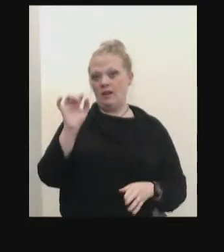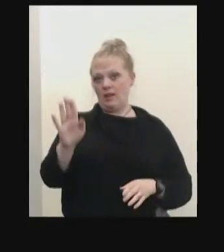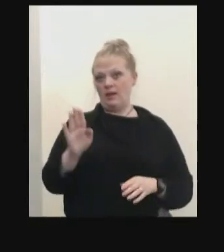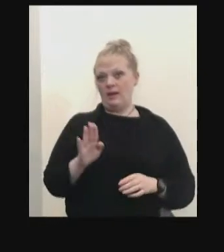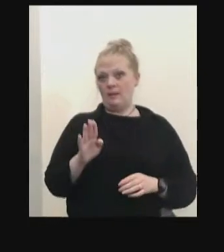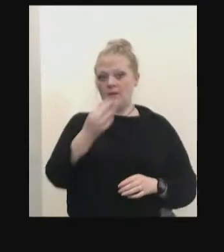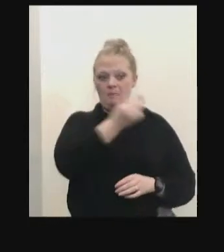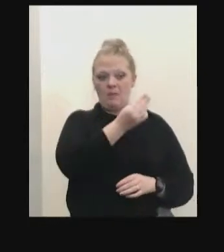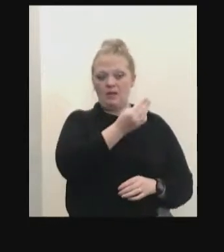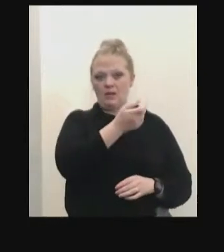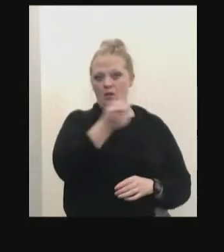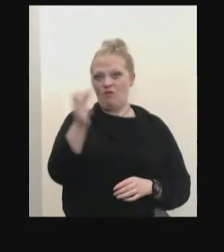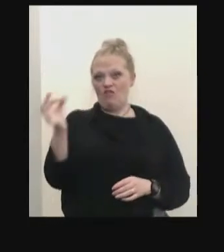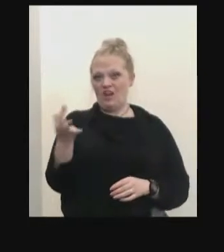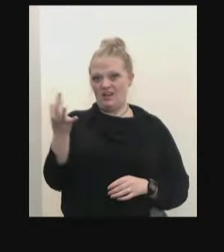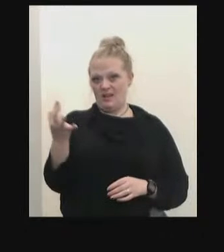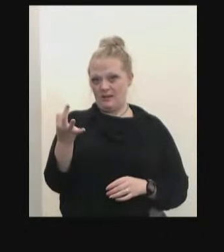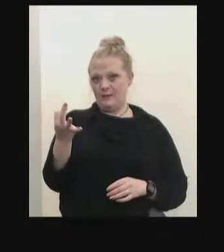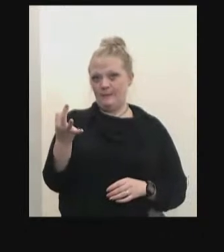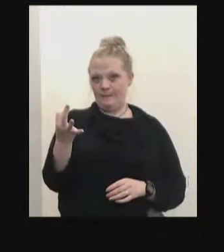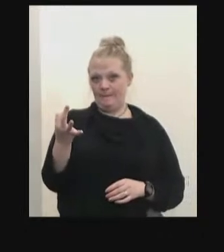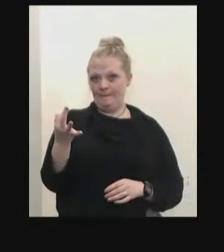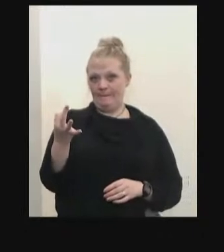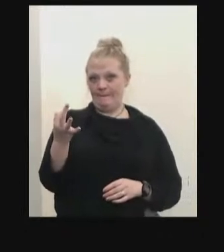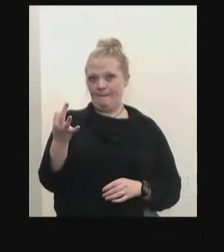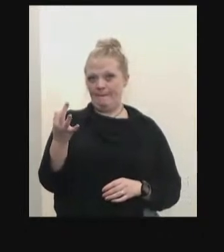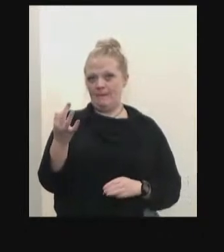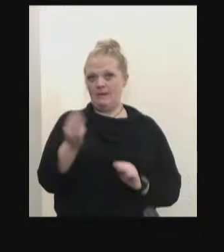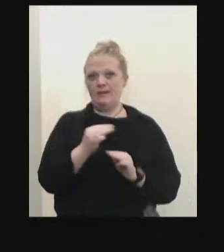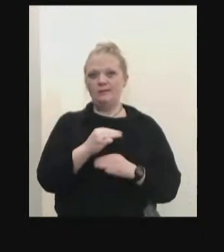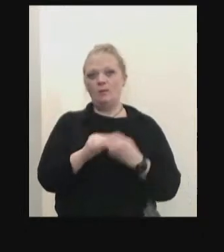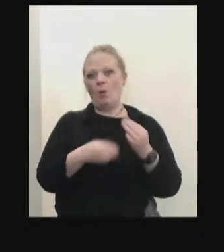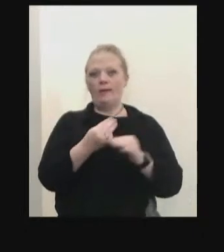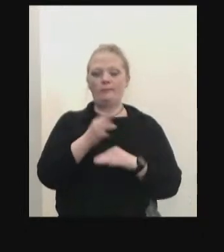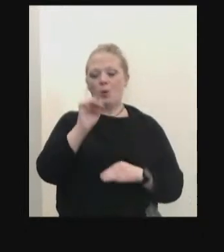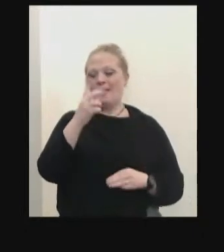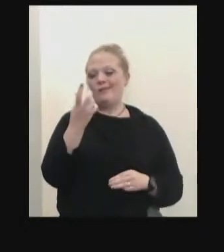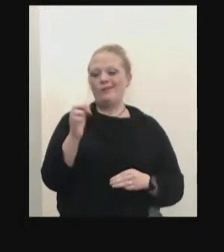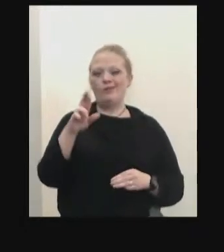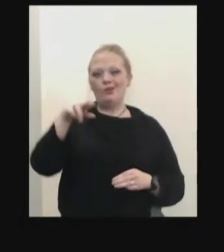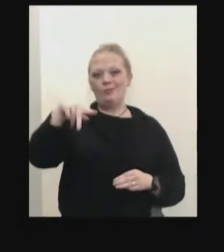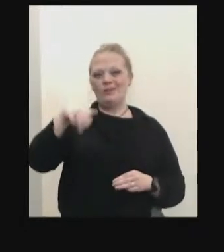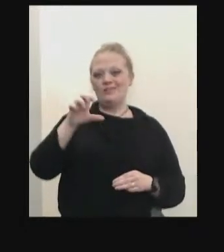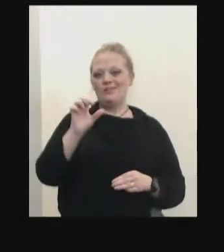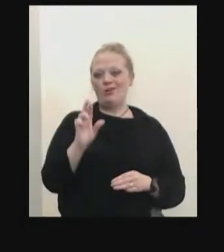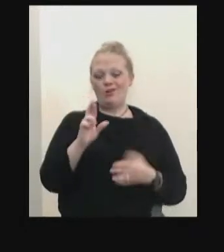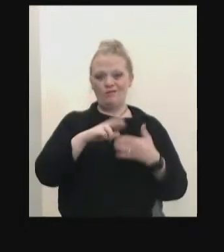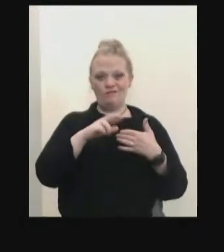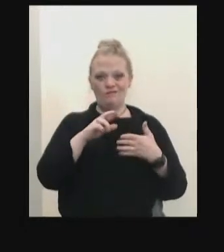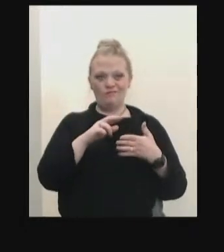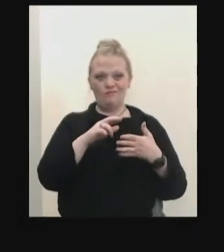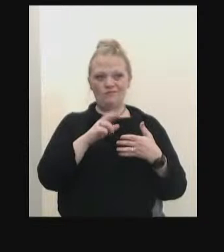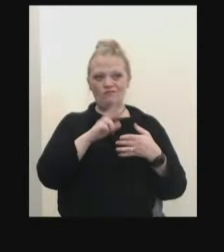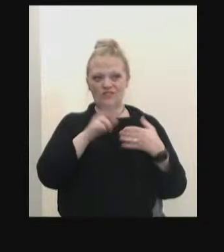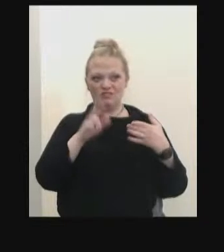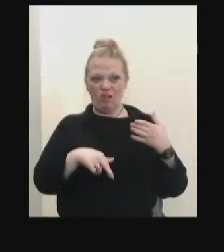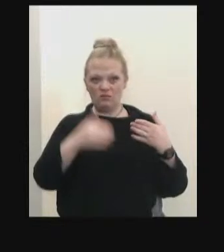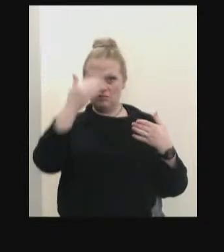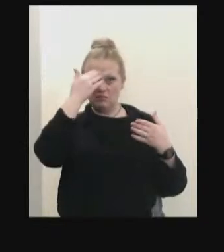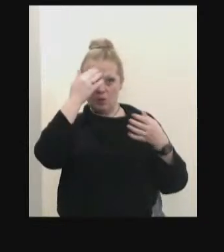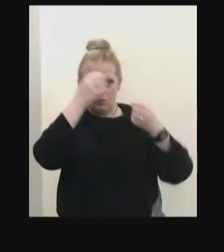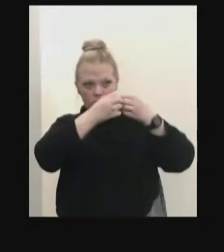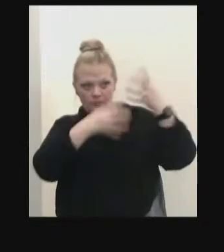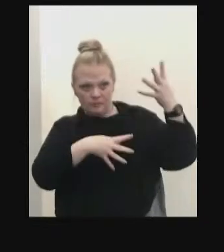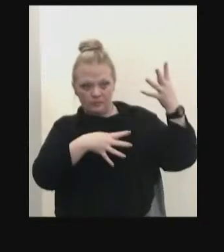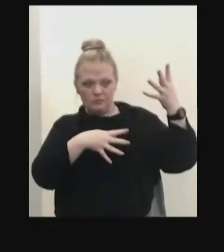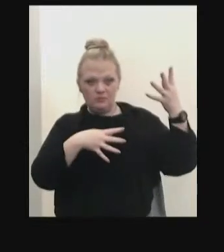through Fridays, we have molecular PCR testing. Usually the results are back between 1 and 3 business days. Usually it's on the